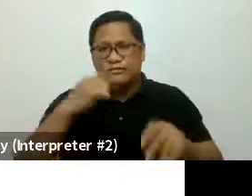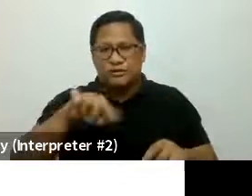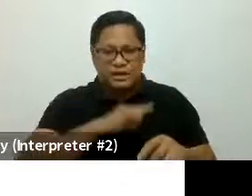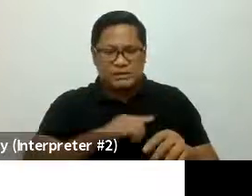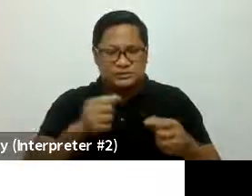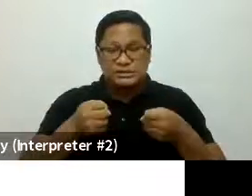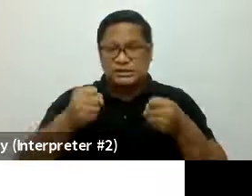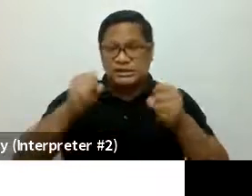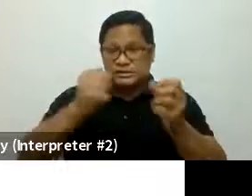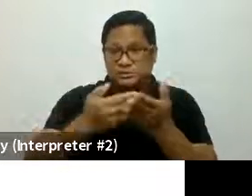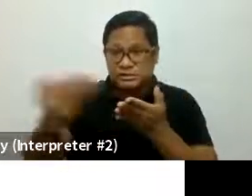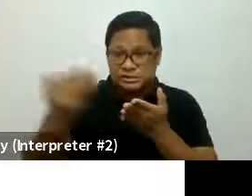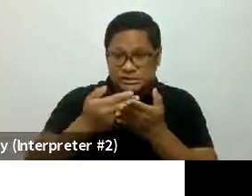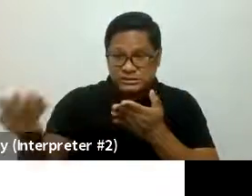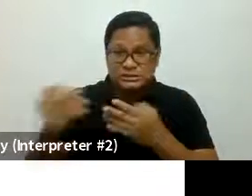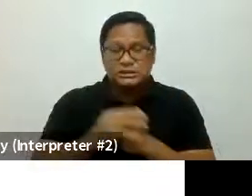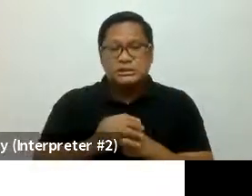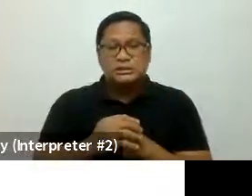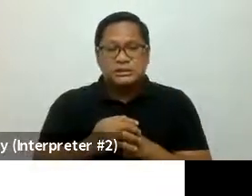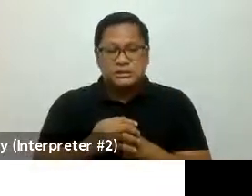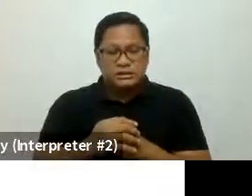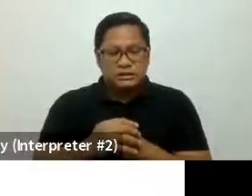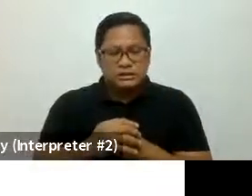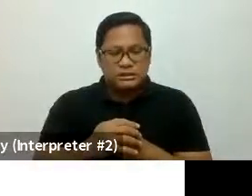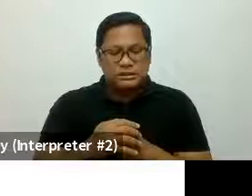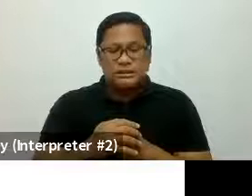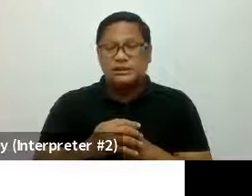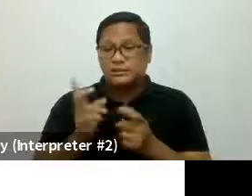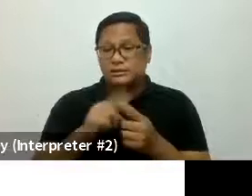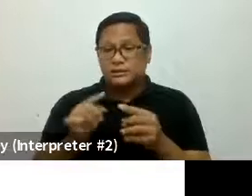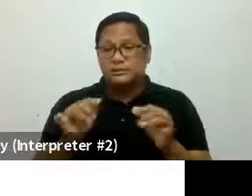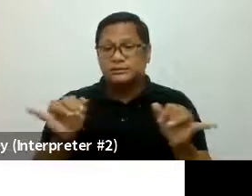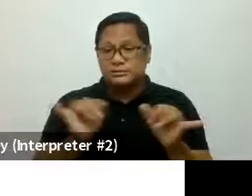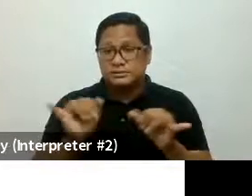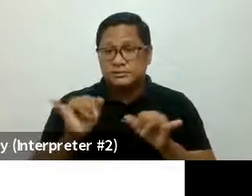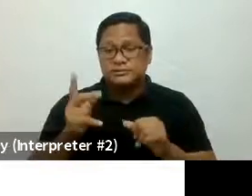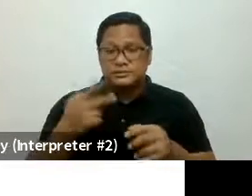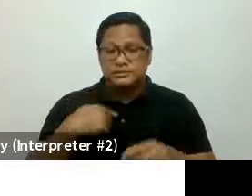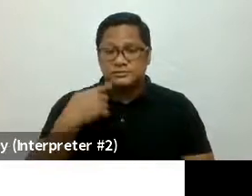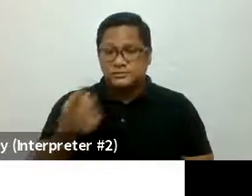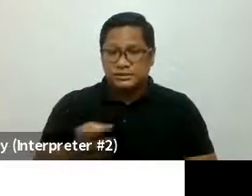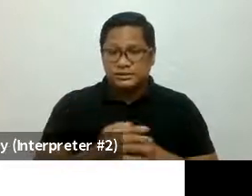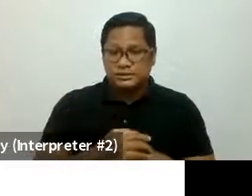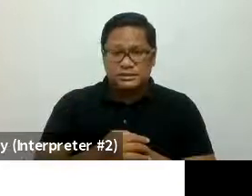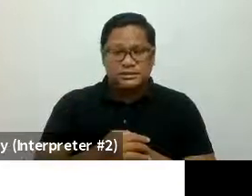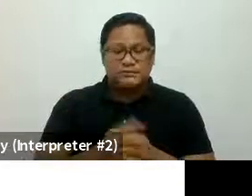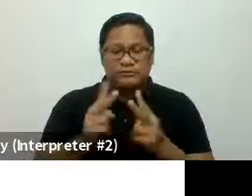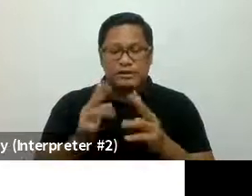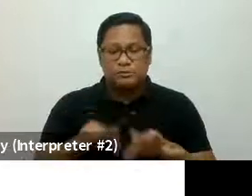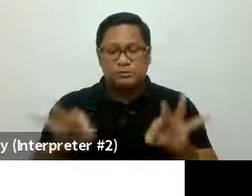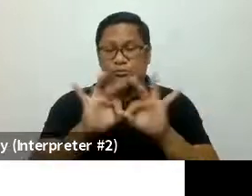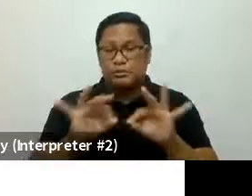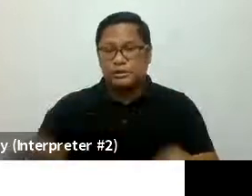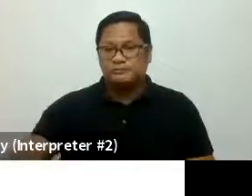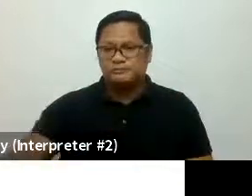strategic purchasing. And I think they have stated that it is very important for us now